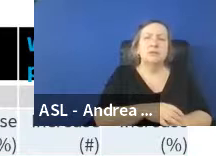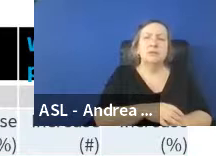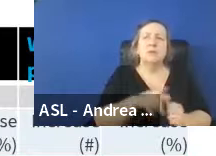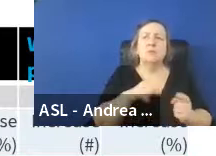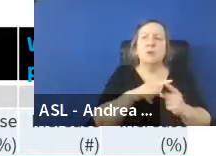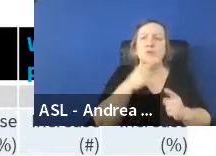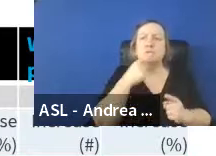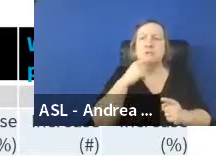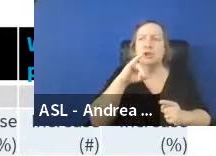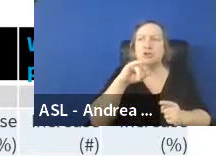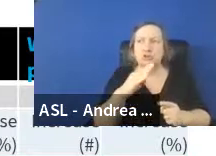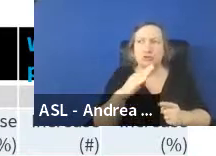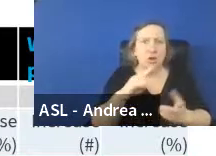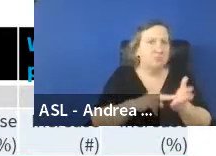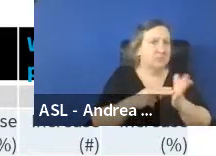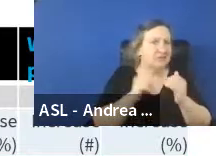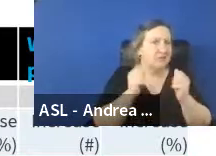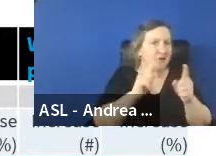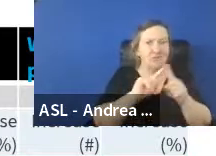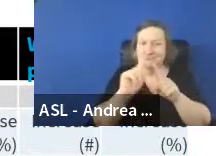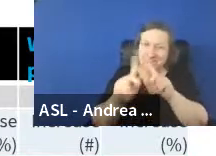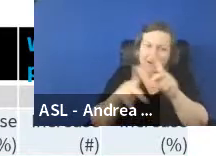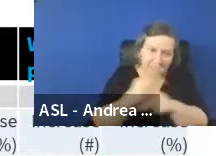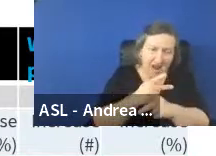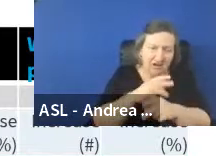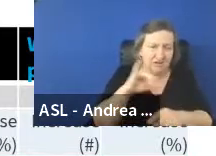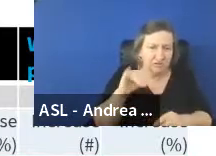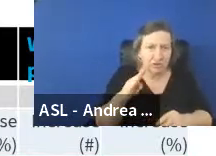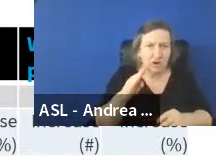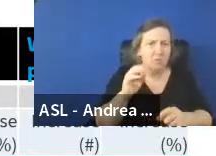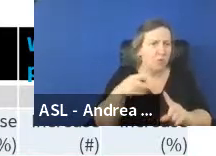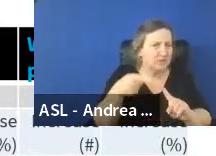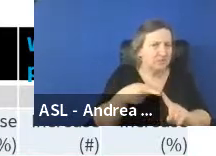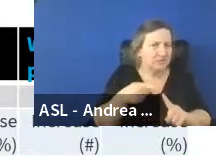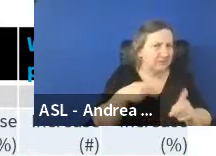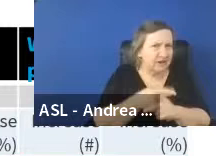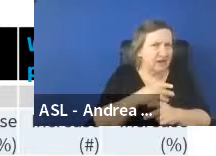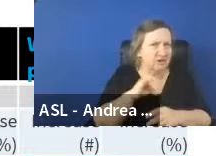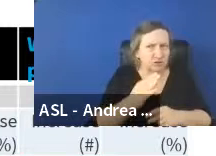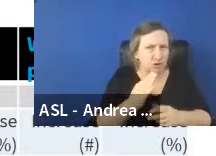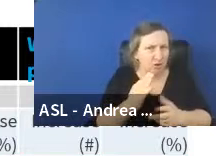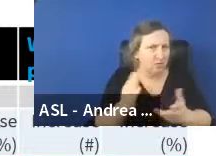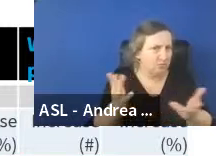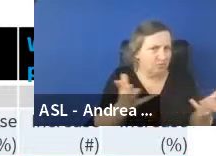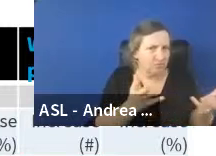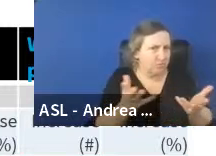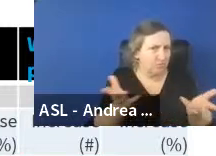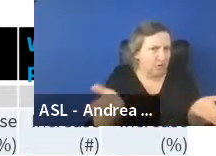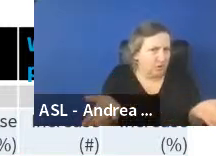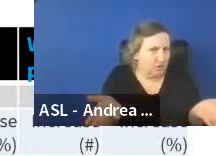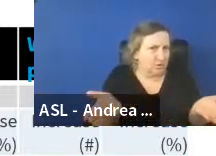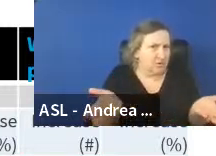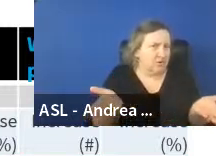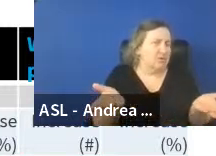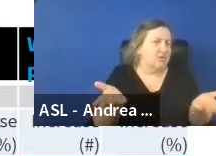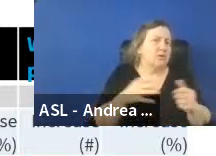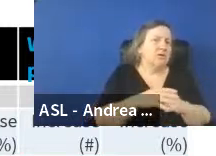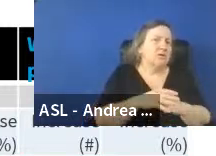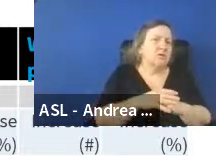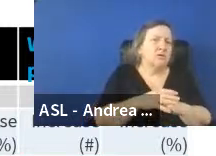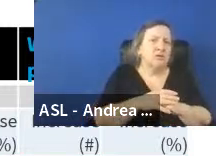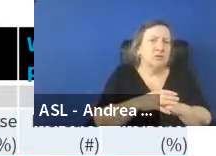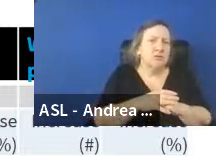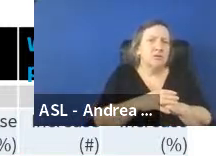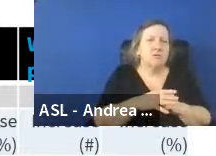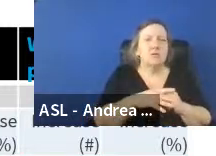say job, does it mean like all kind of jobs, or just a specific type of job that is more that will fulfill the